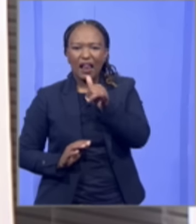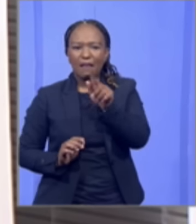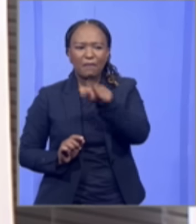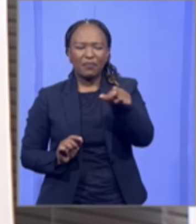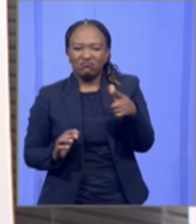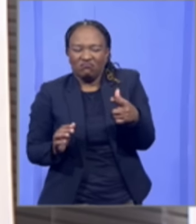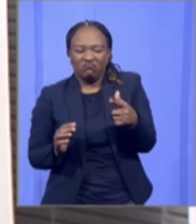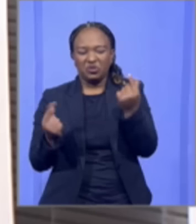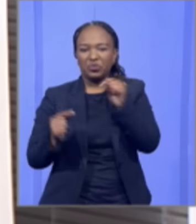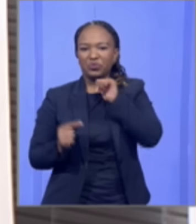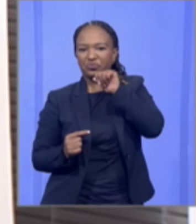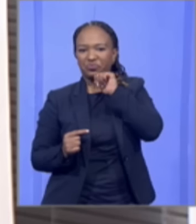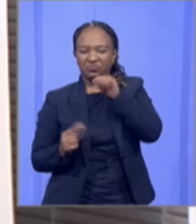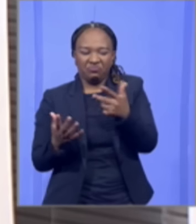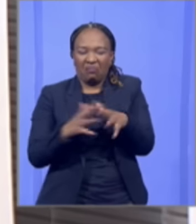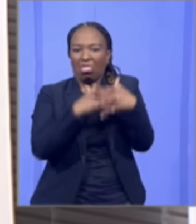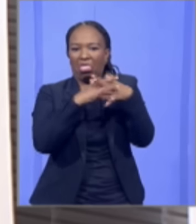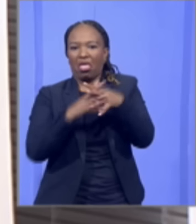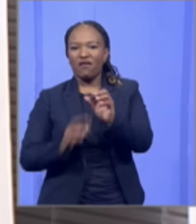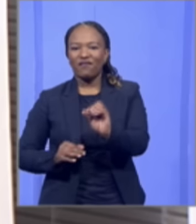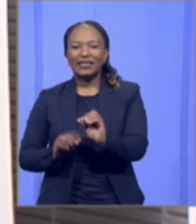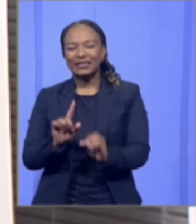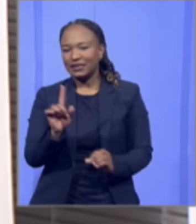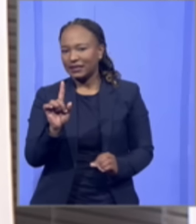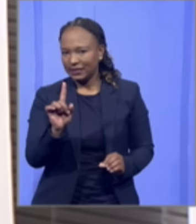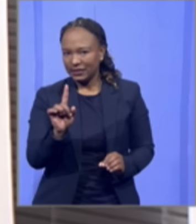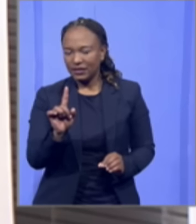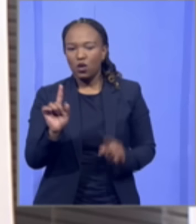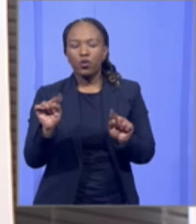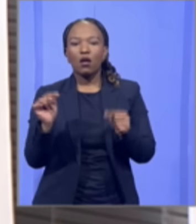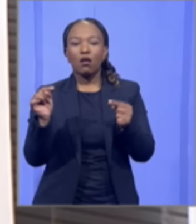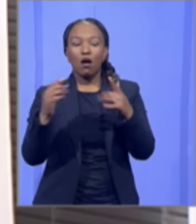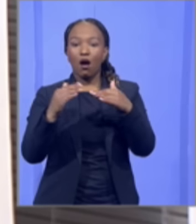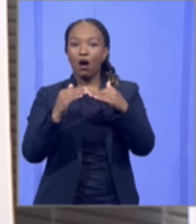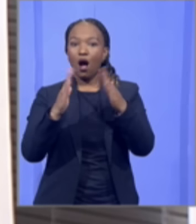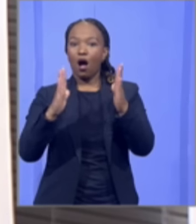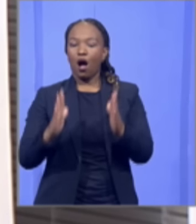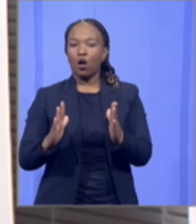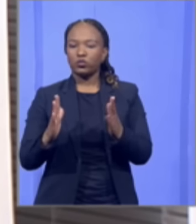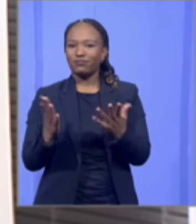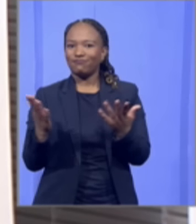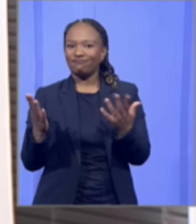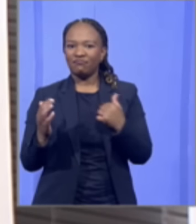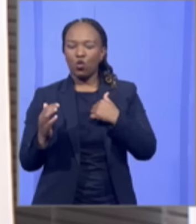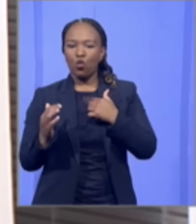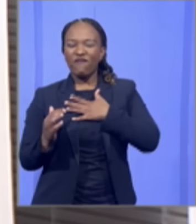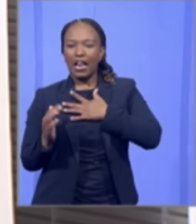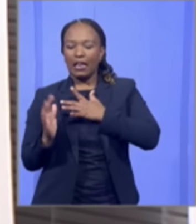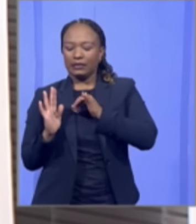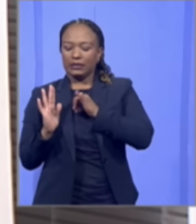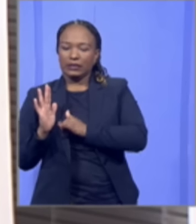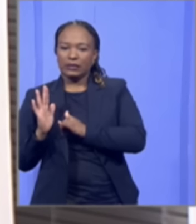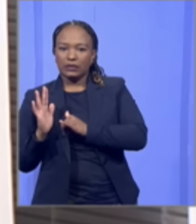shadows and convert our own houses to be prisons because criminals are doing as they